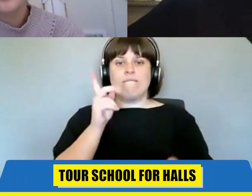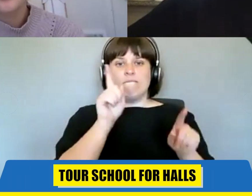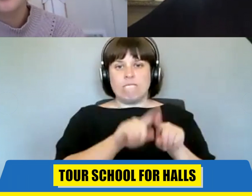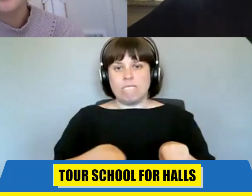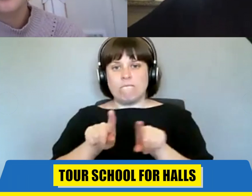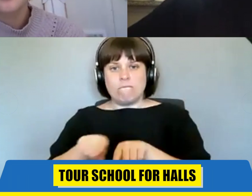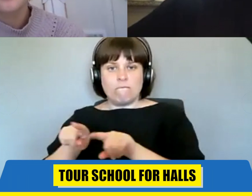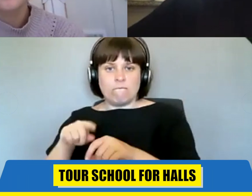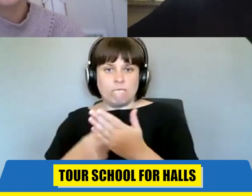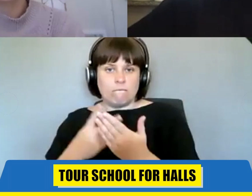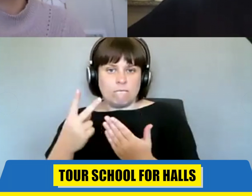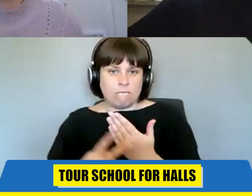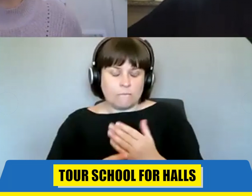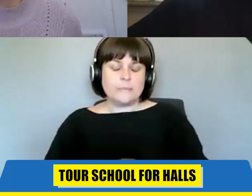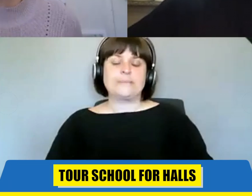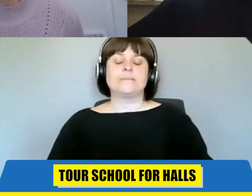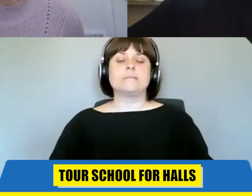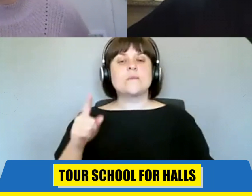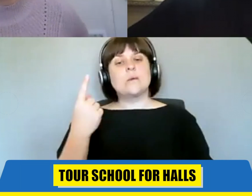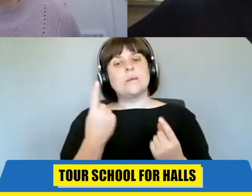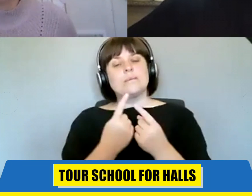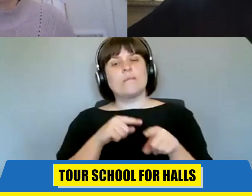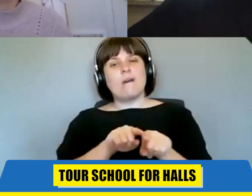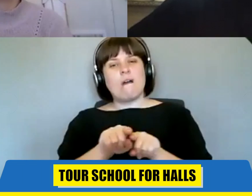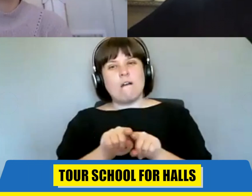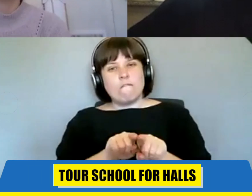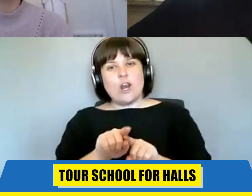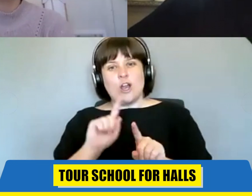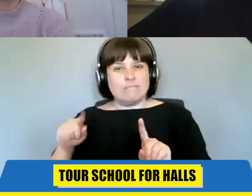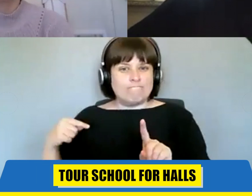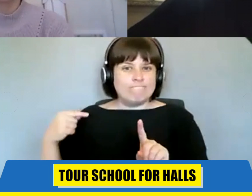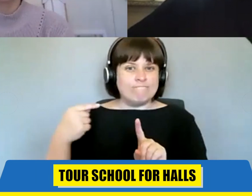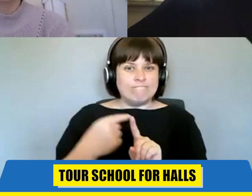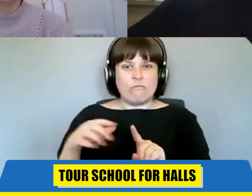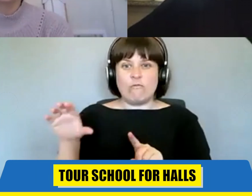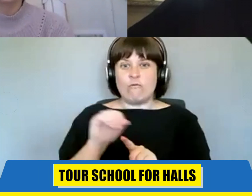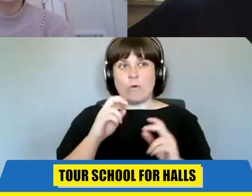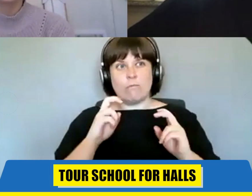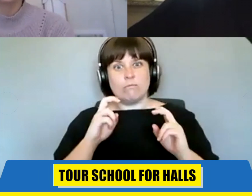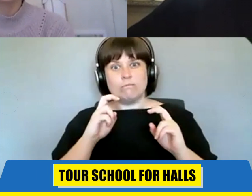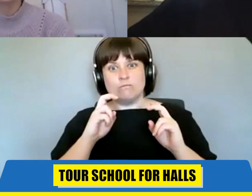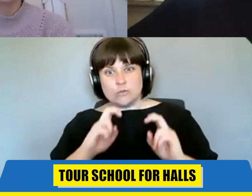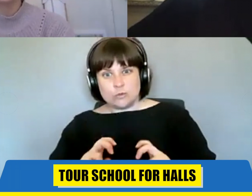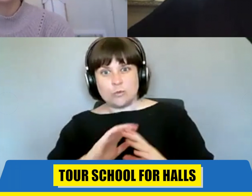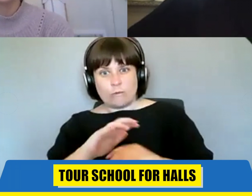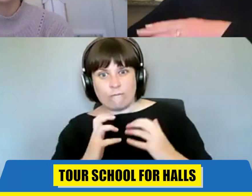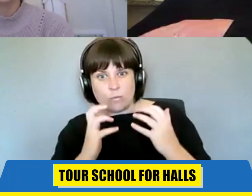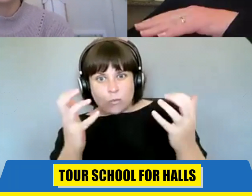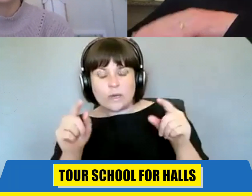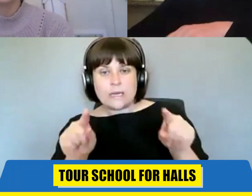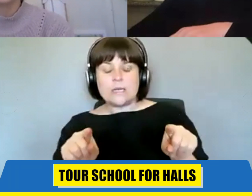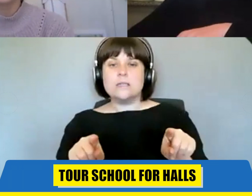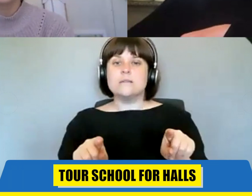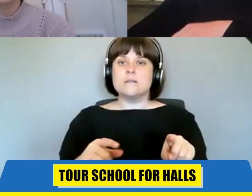I've learned, or many people have learned through lots of audience research, is that more